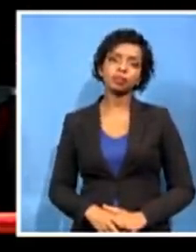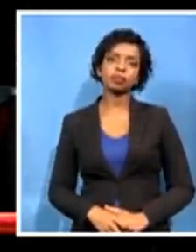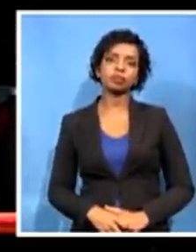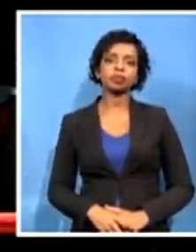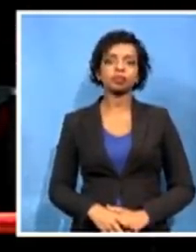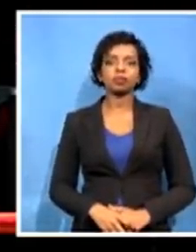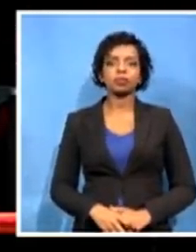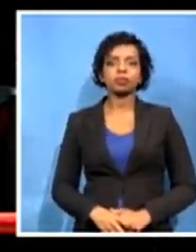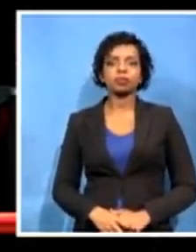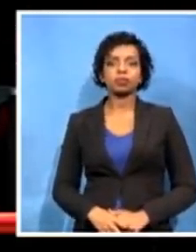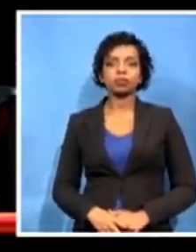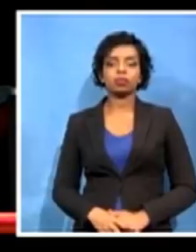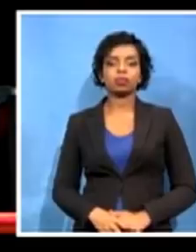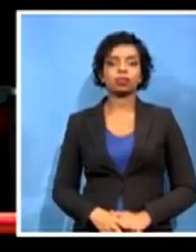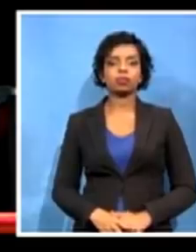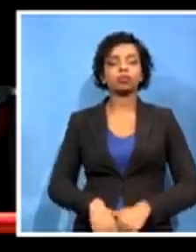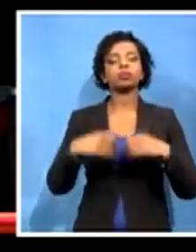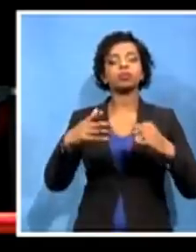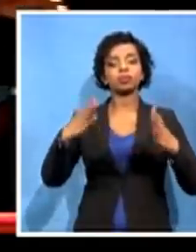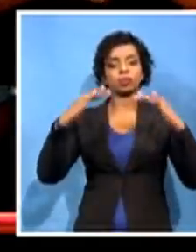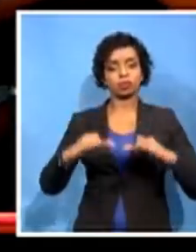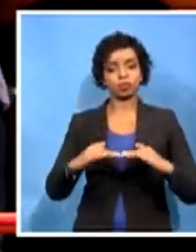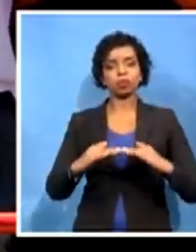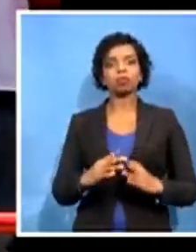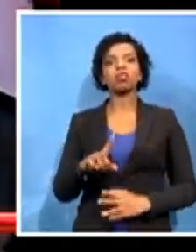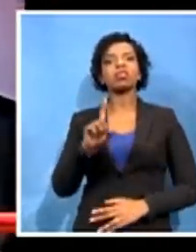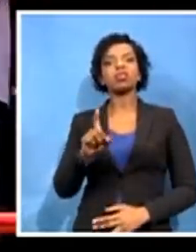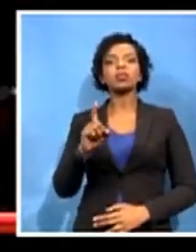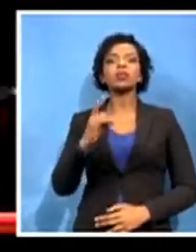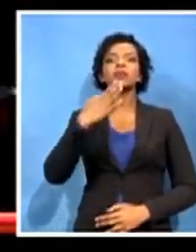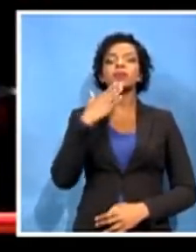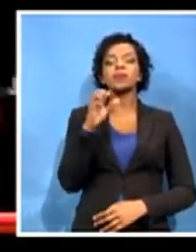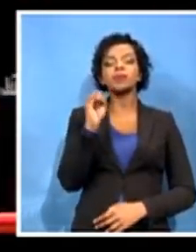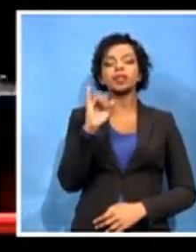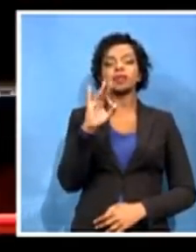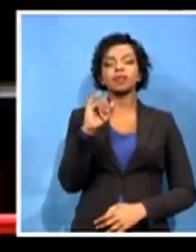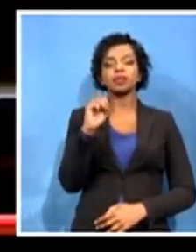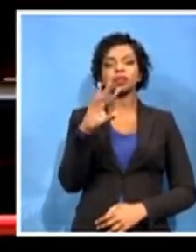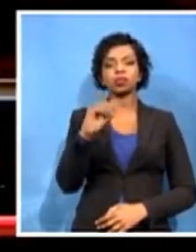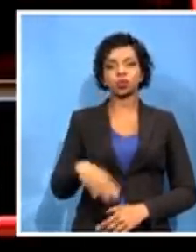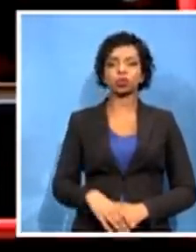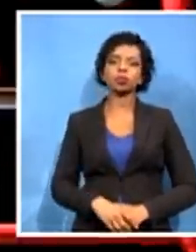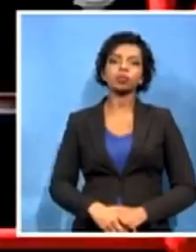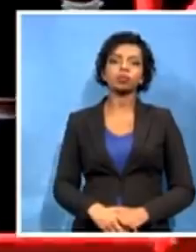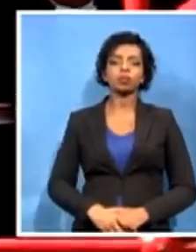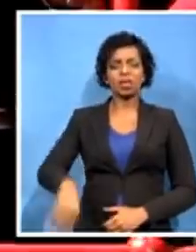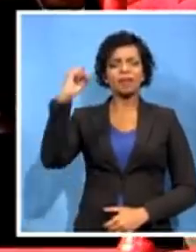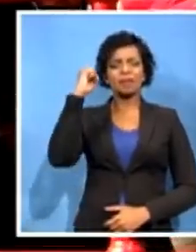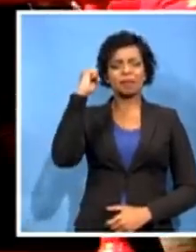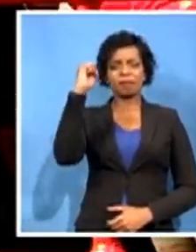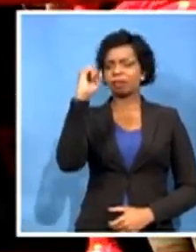Secretary of KZN, Commissar Spiso Mthethwa. Viva EFF, EFF, EFF,